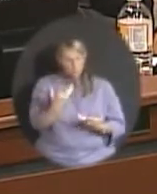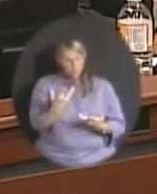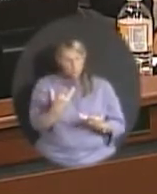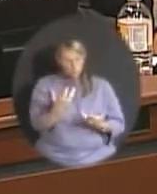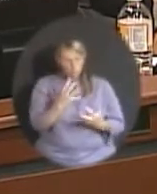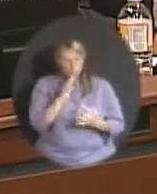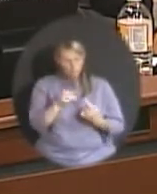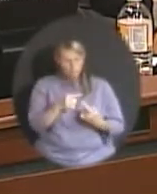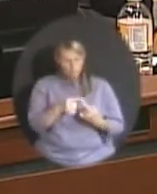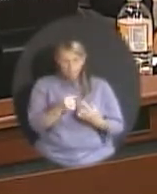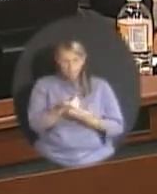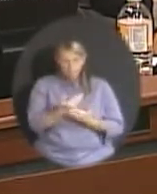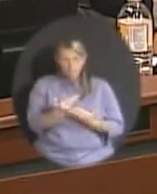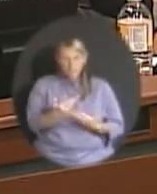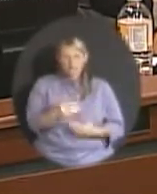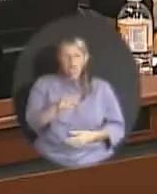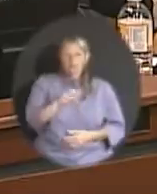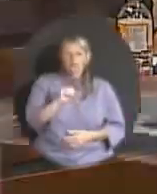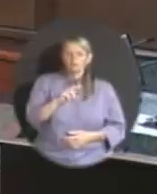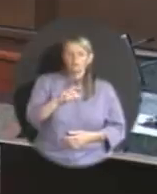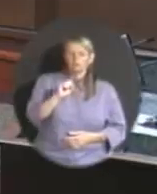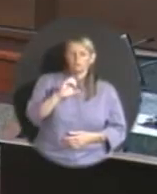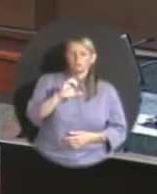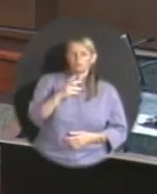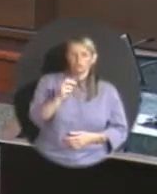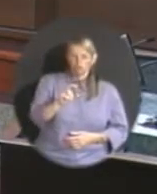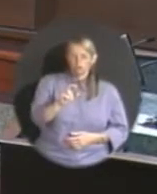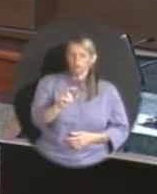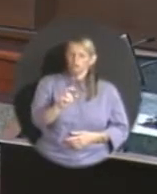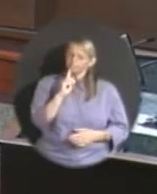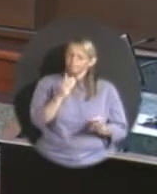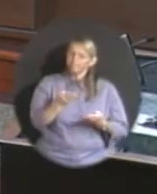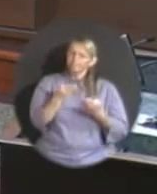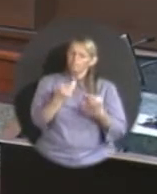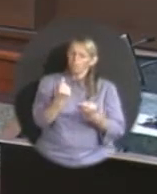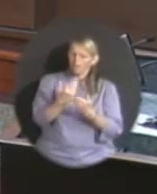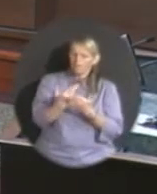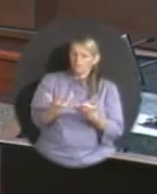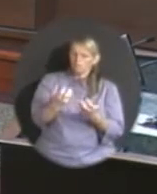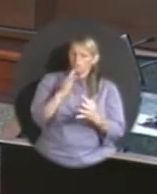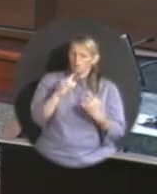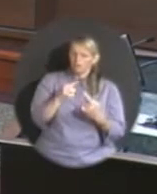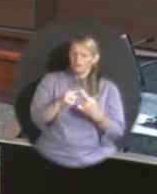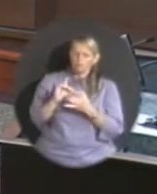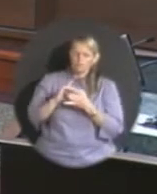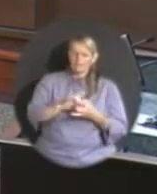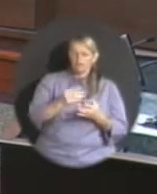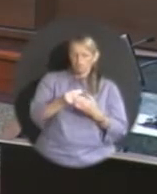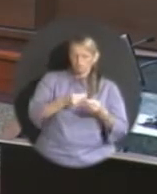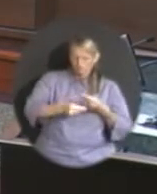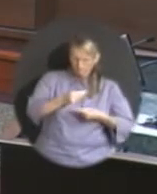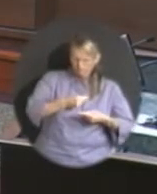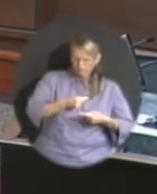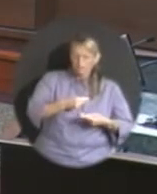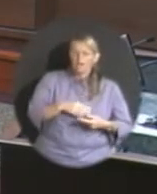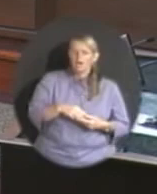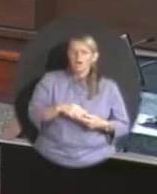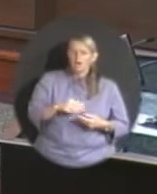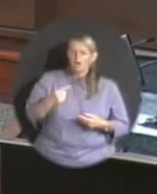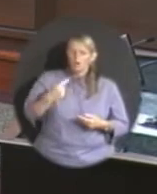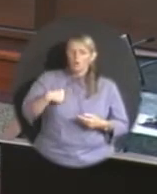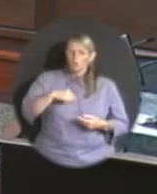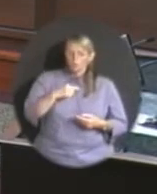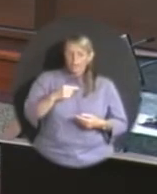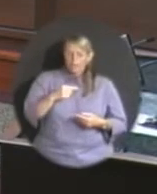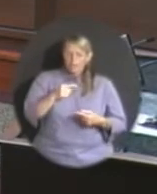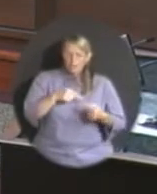Well, one of the things I'd like to bring up, and it goes into the accordance with the budget and everything else, and you'll have to correct me on when we did this, but we went back and we looked at the